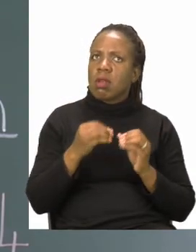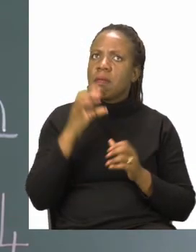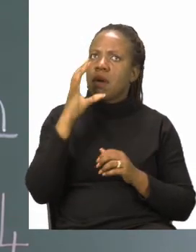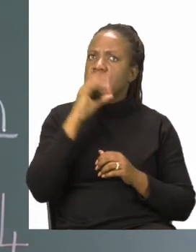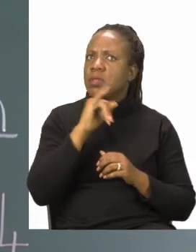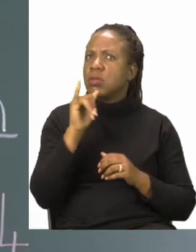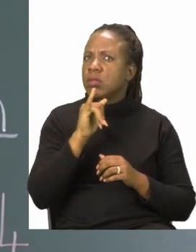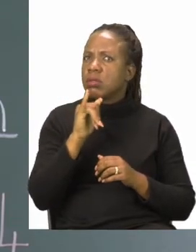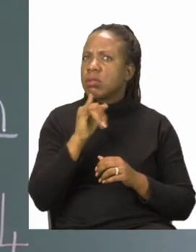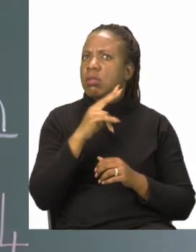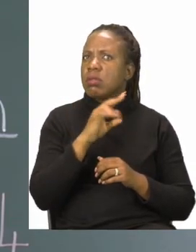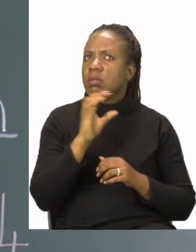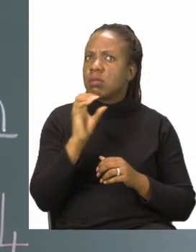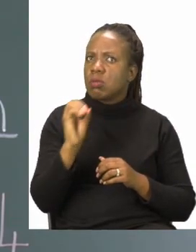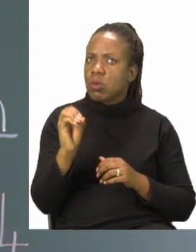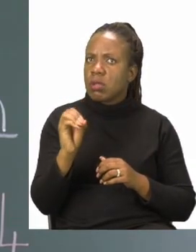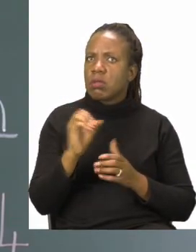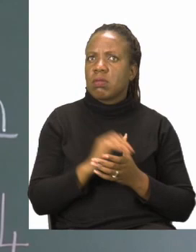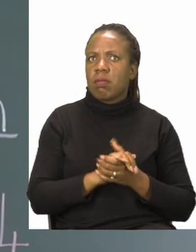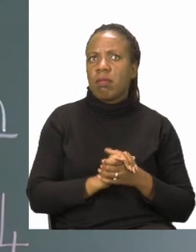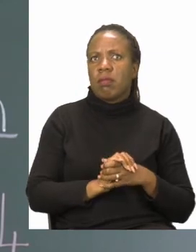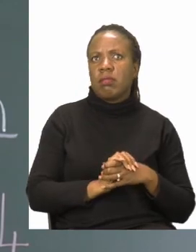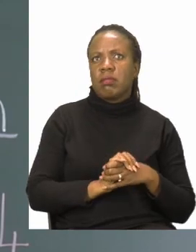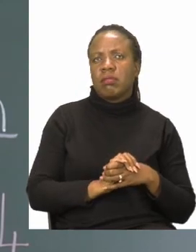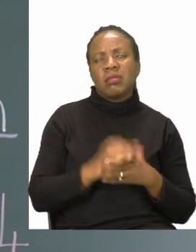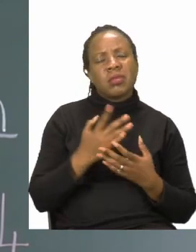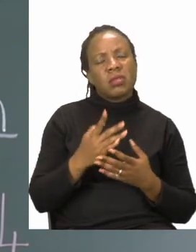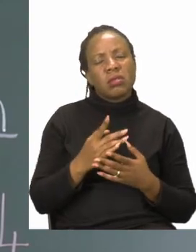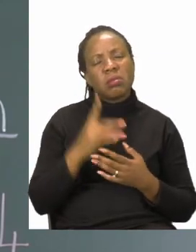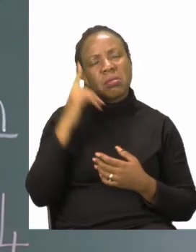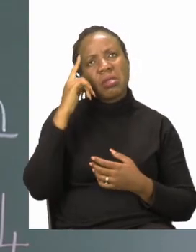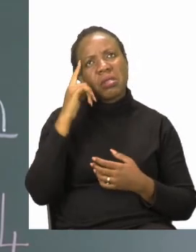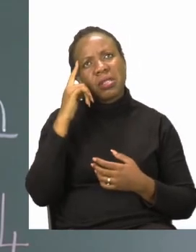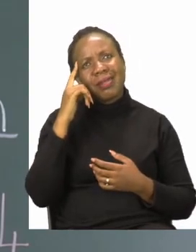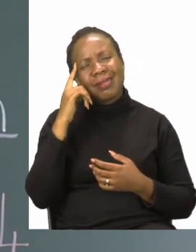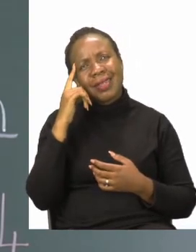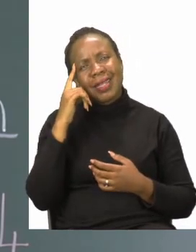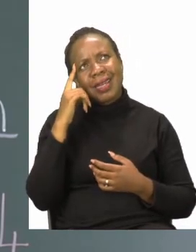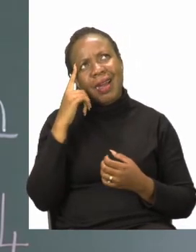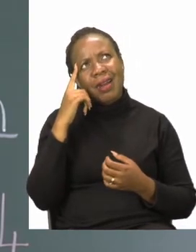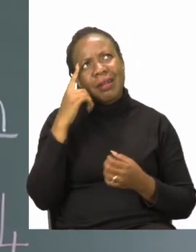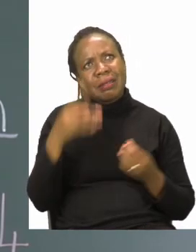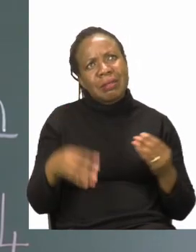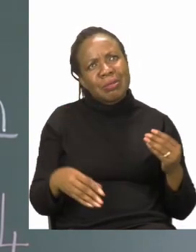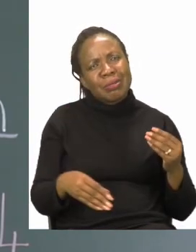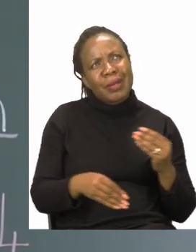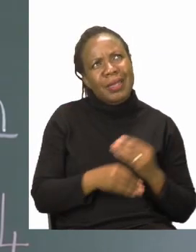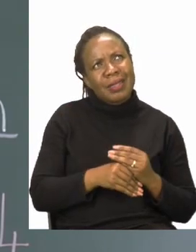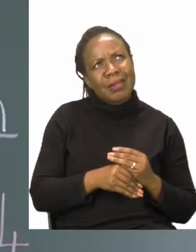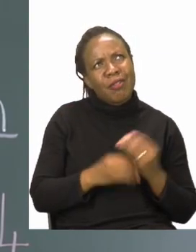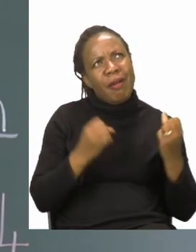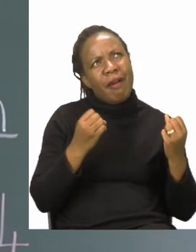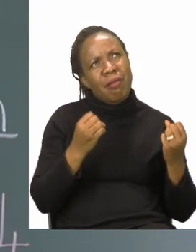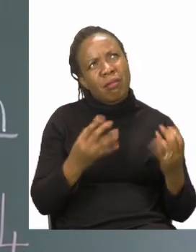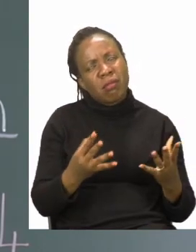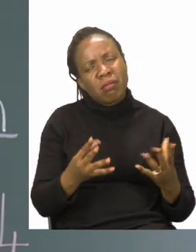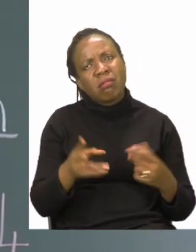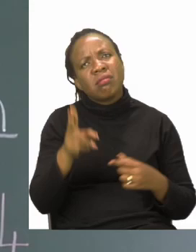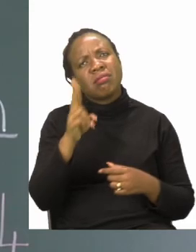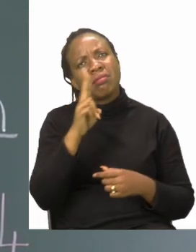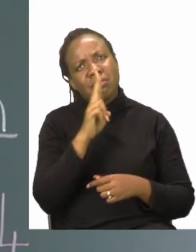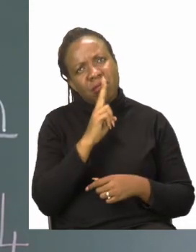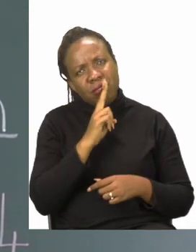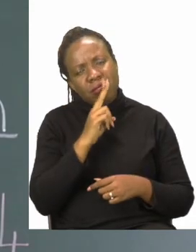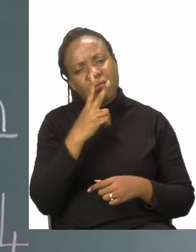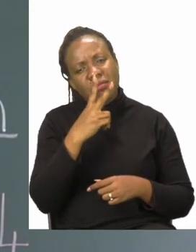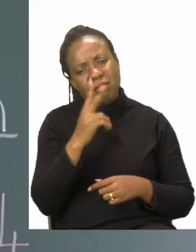you have to work out how much you have to add to the number that is given to you to